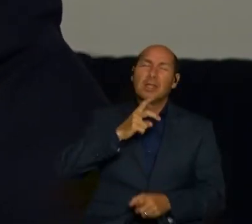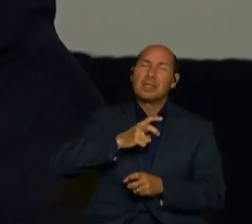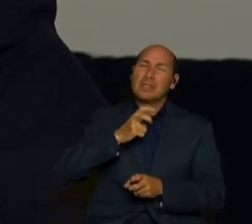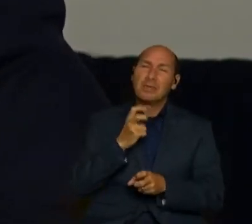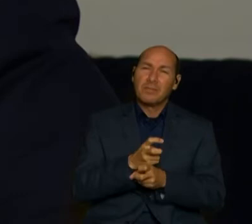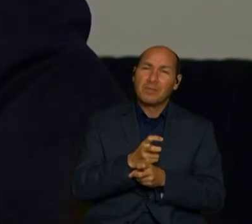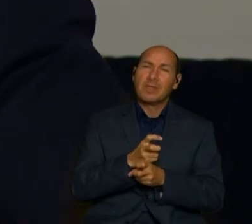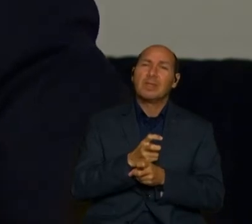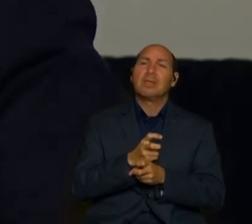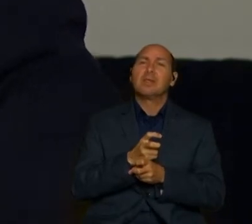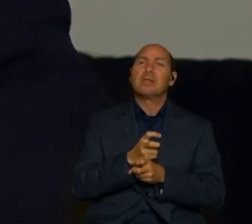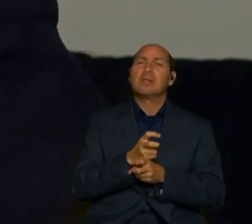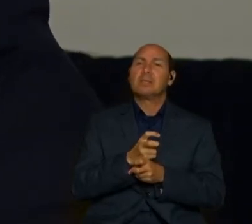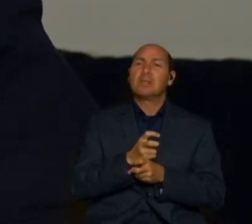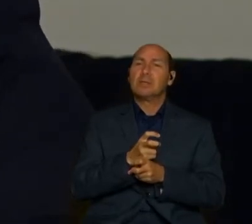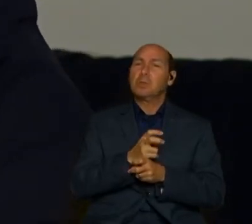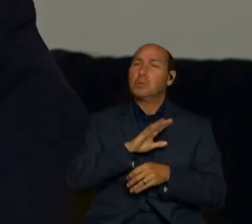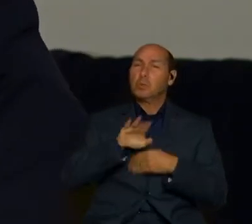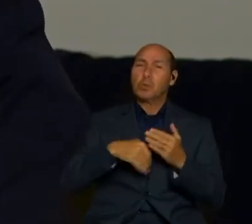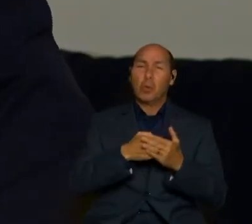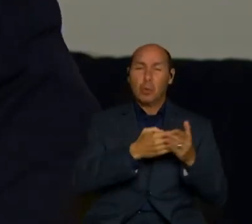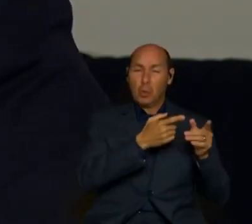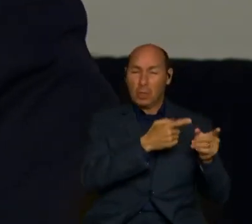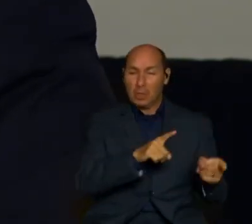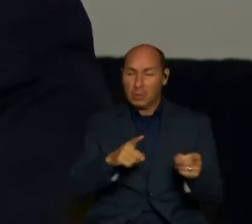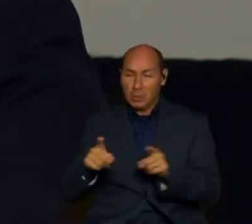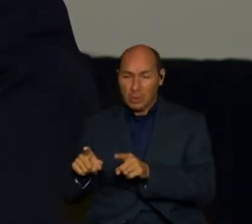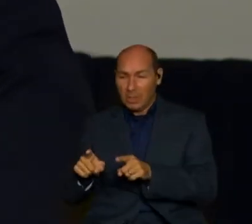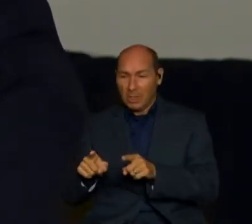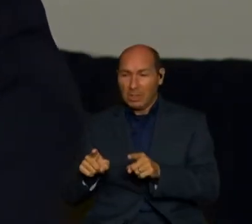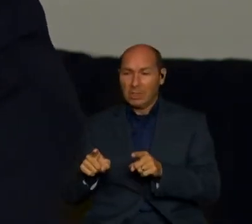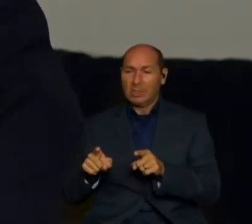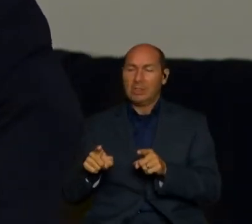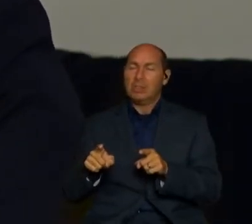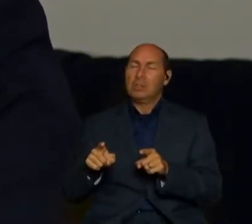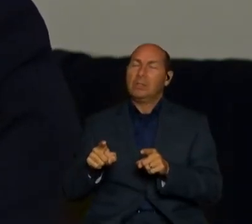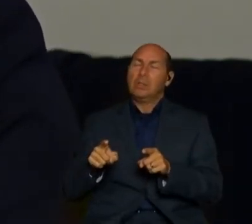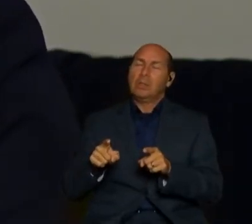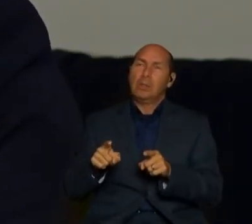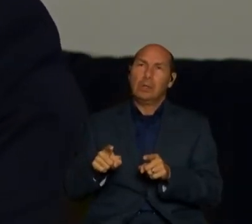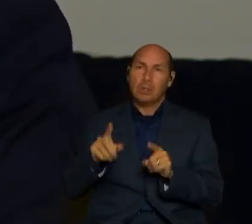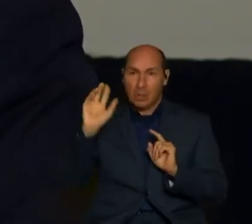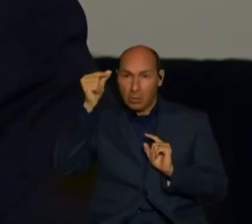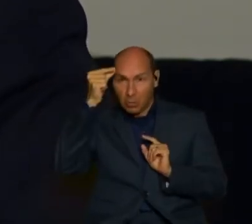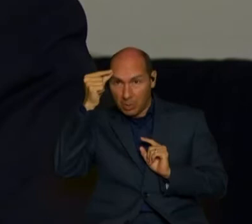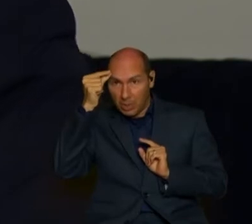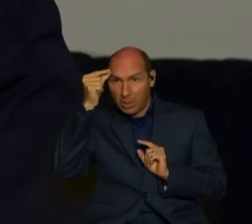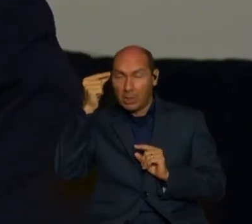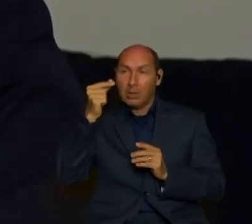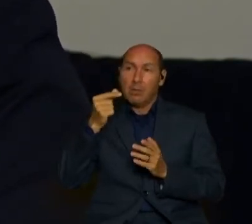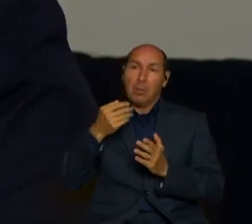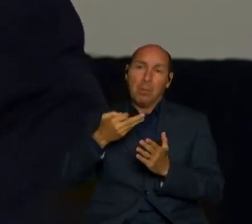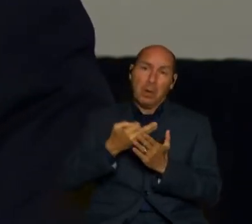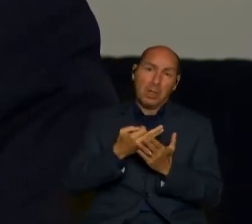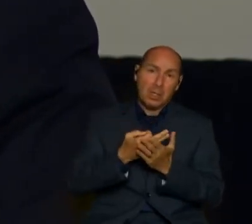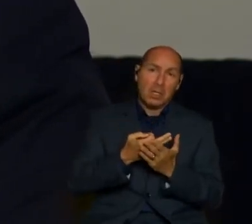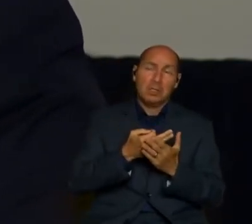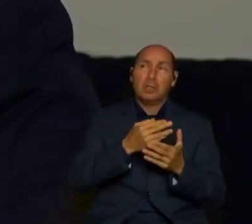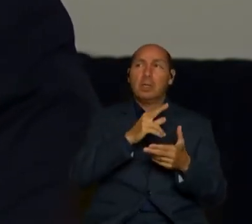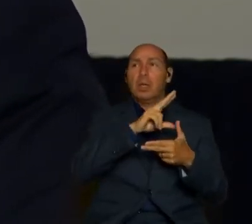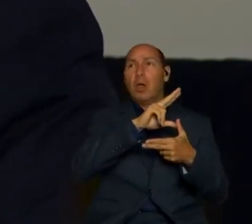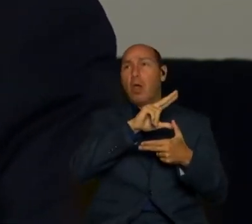together, you know, everything that has happened in Puerto Rico, not only in terms of the government, the fiscal situation of the government, hurricanes